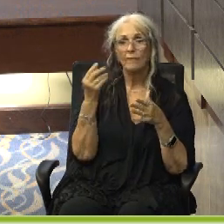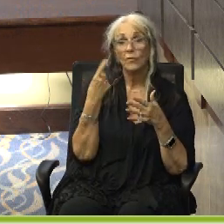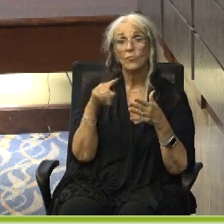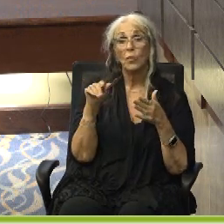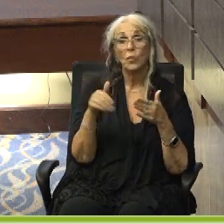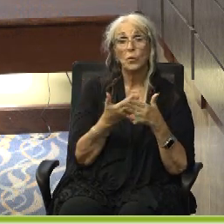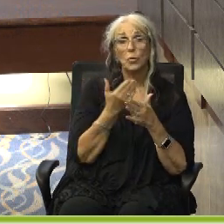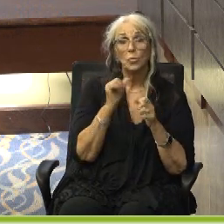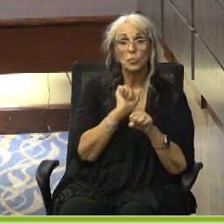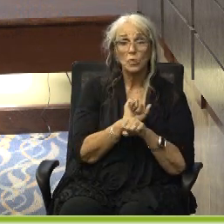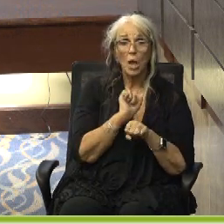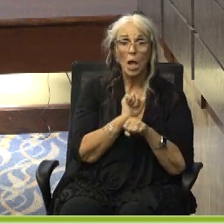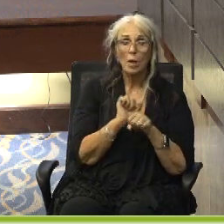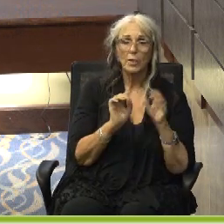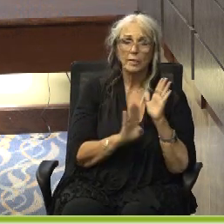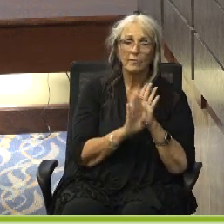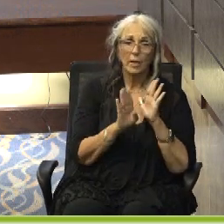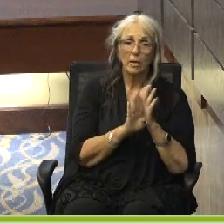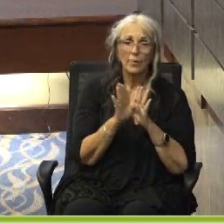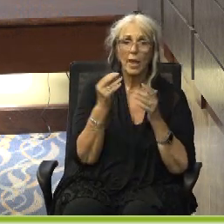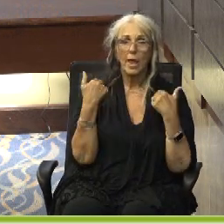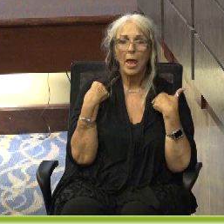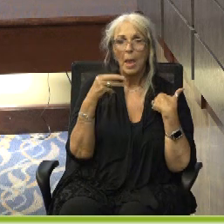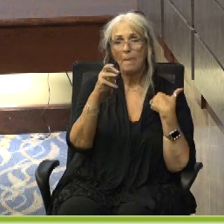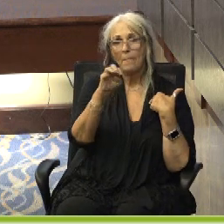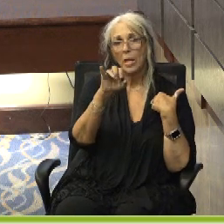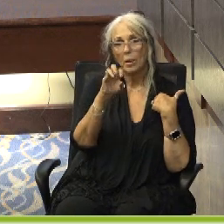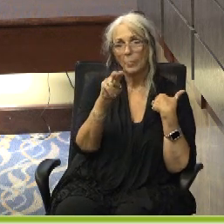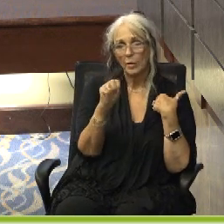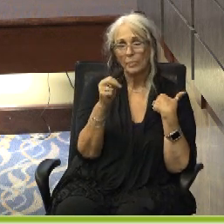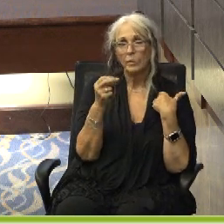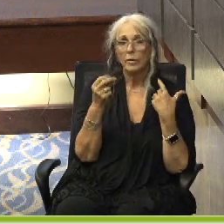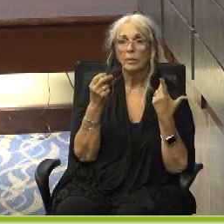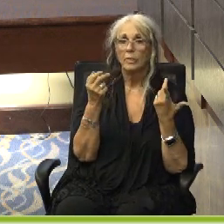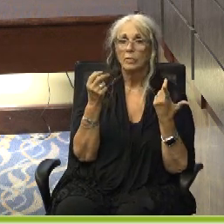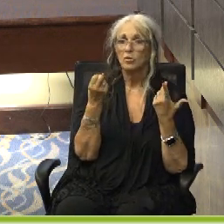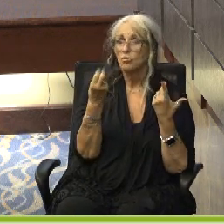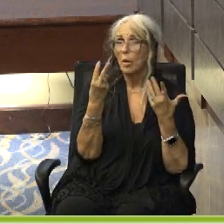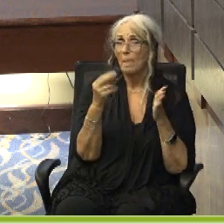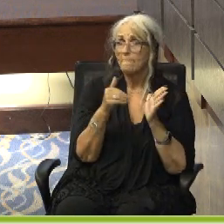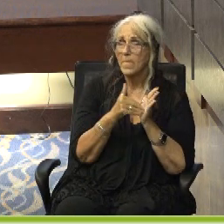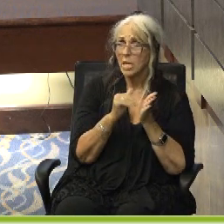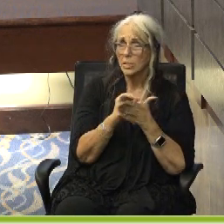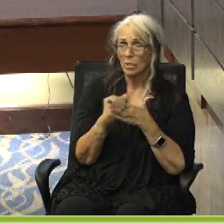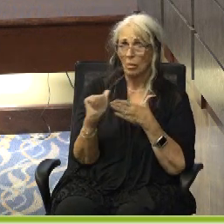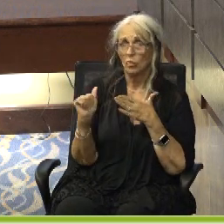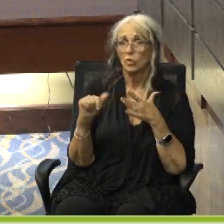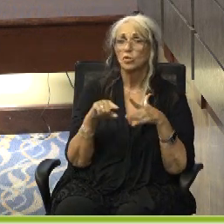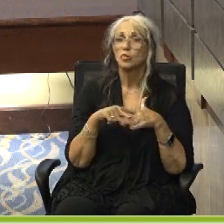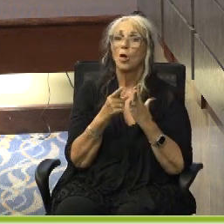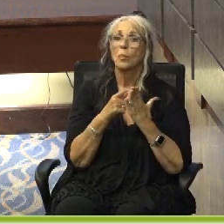the developers will invest a minimum of $12 million to get this project off the ground.